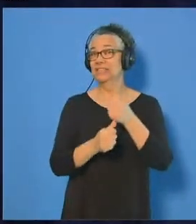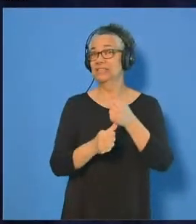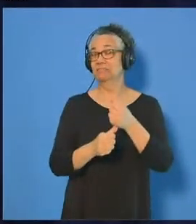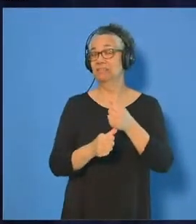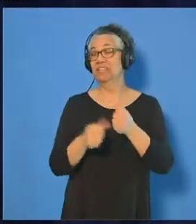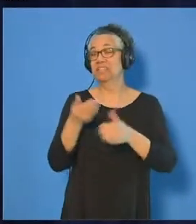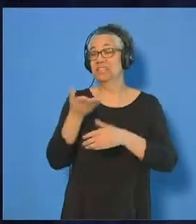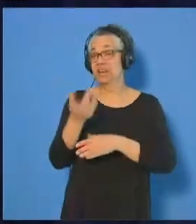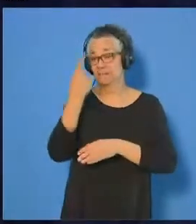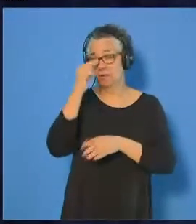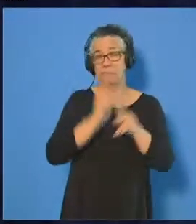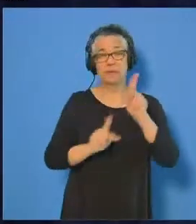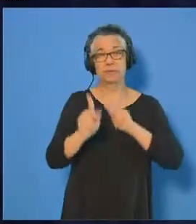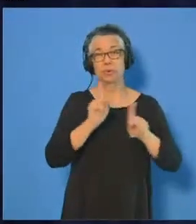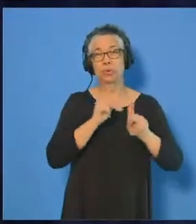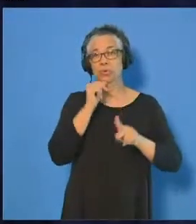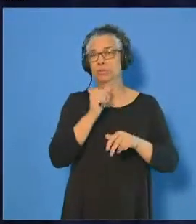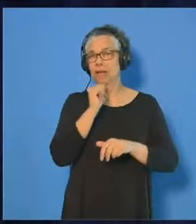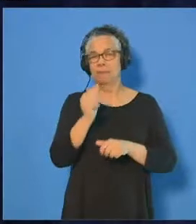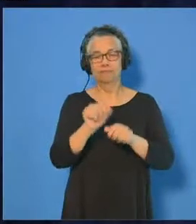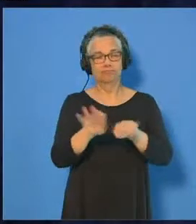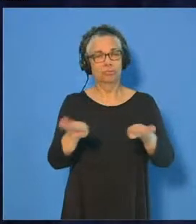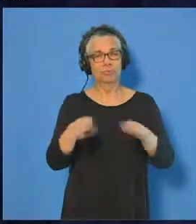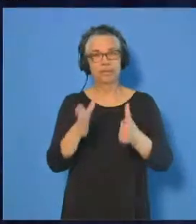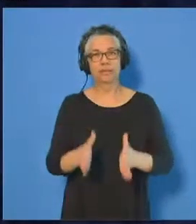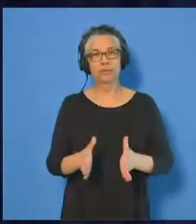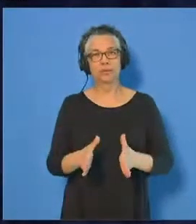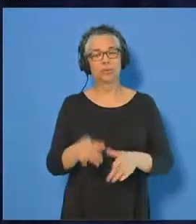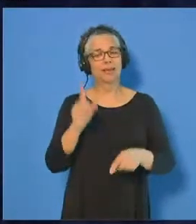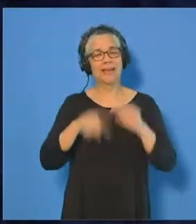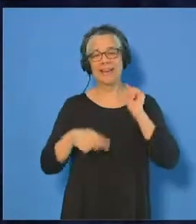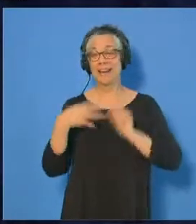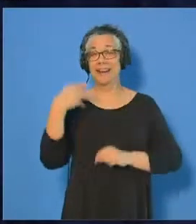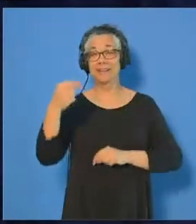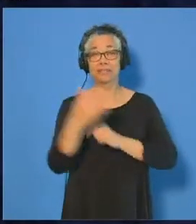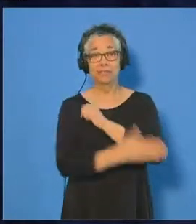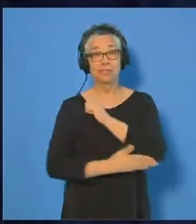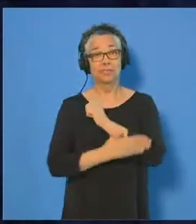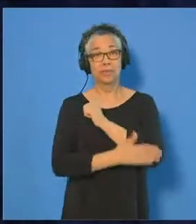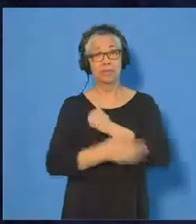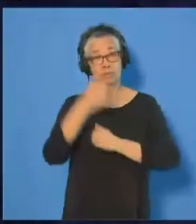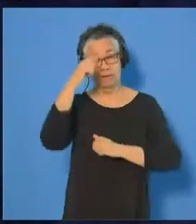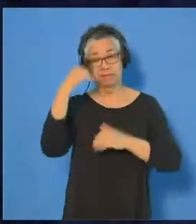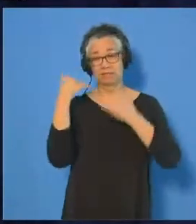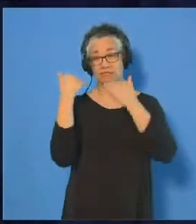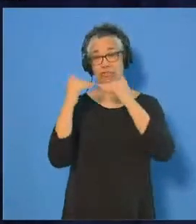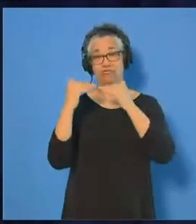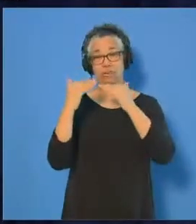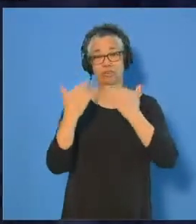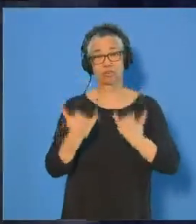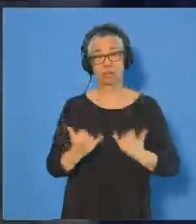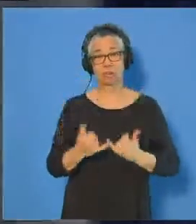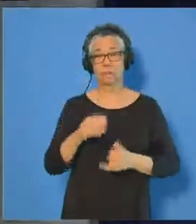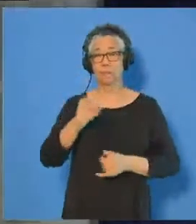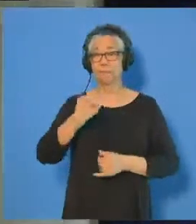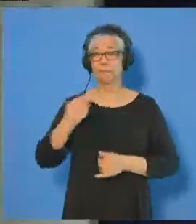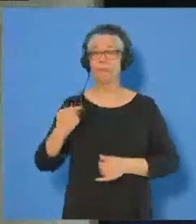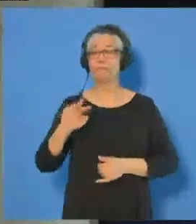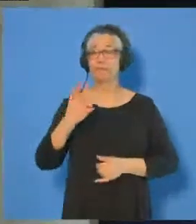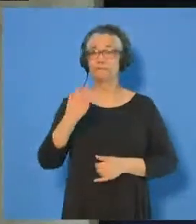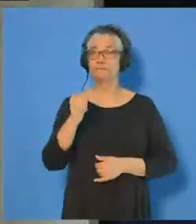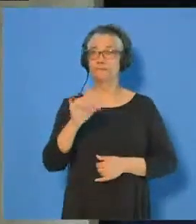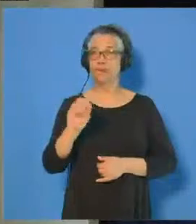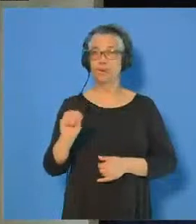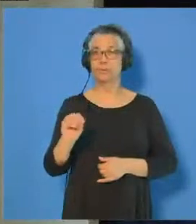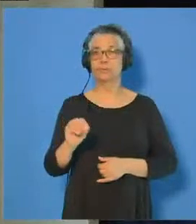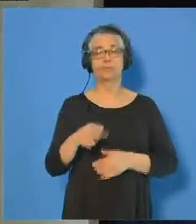are non-Bermudian here on work permits who are unable to leave the country due to the restrictions in place. Minister Fogo? Thank you,